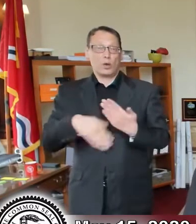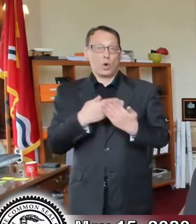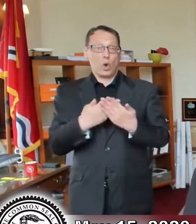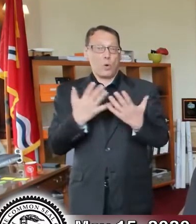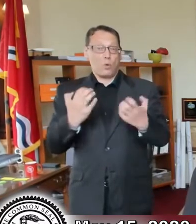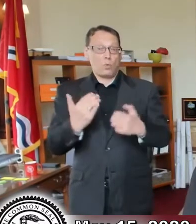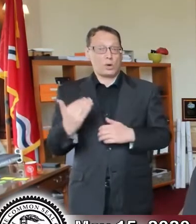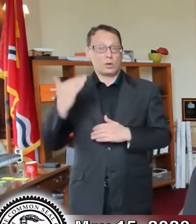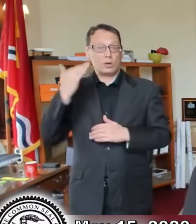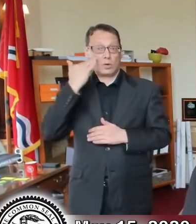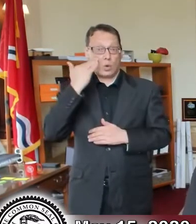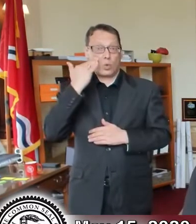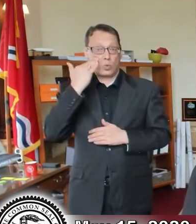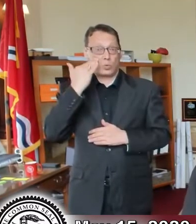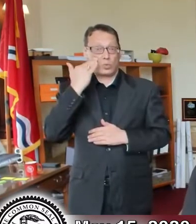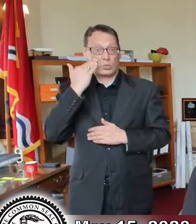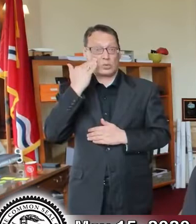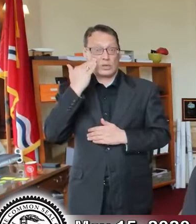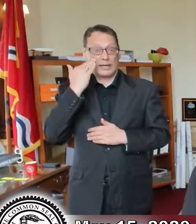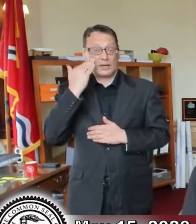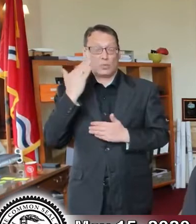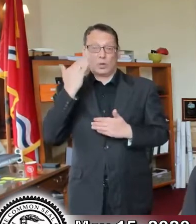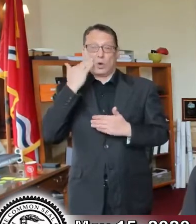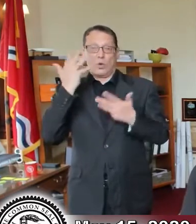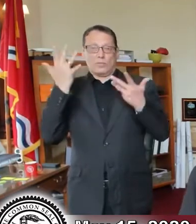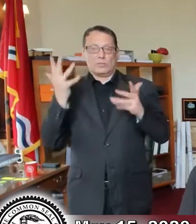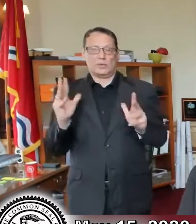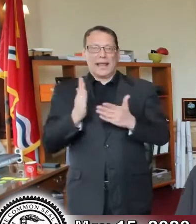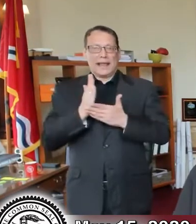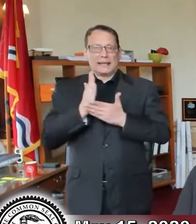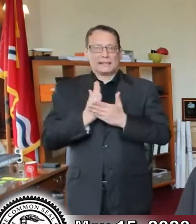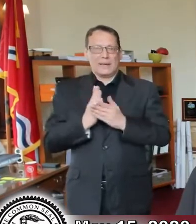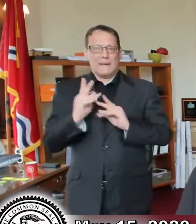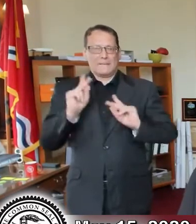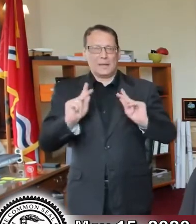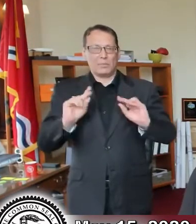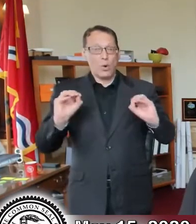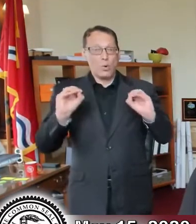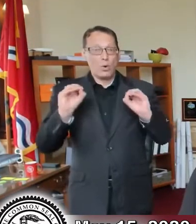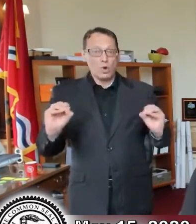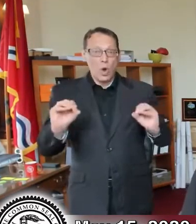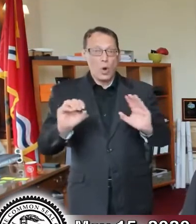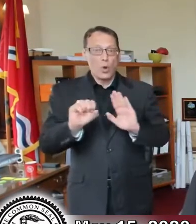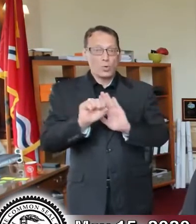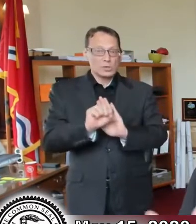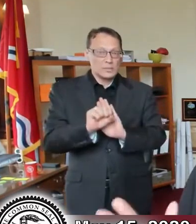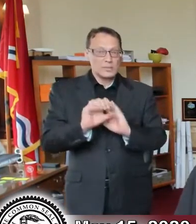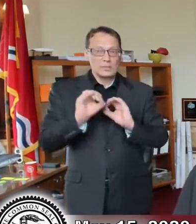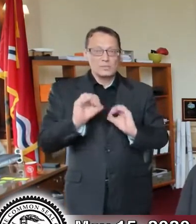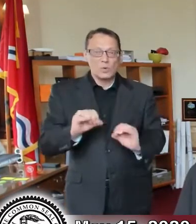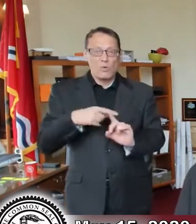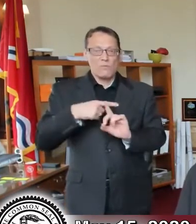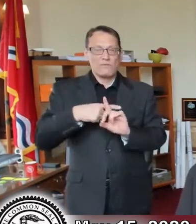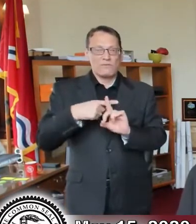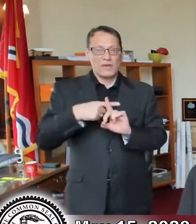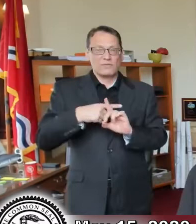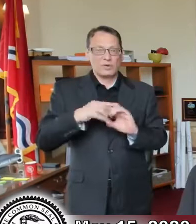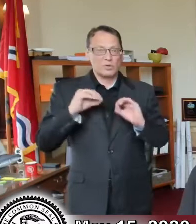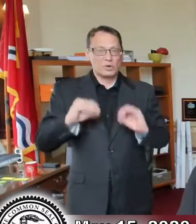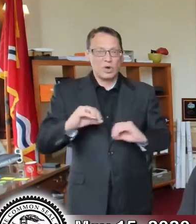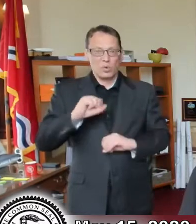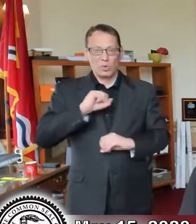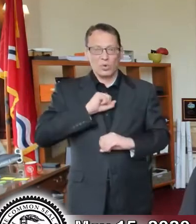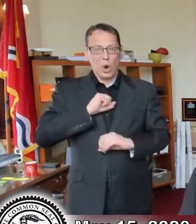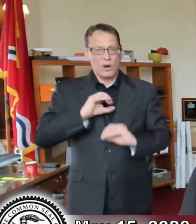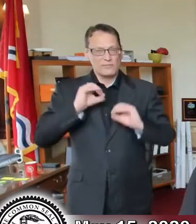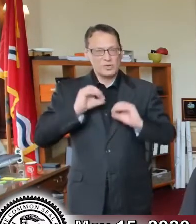know, or we know already that some people who don't have any symptoms, no fever, no cough, no, you know, runny nose,